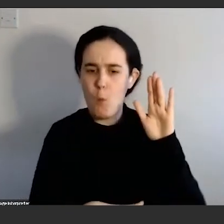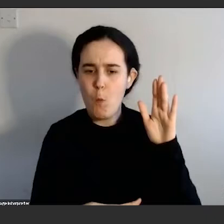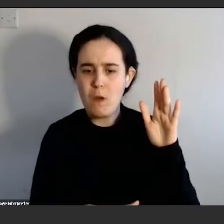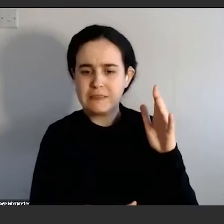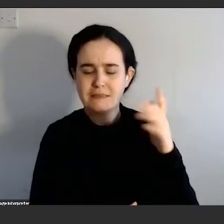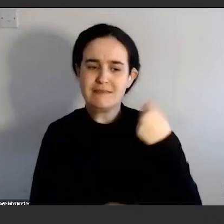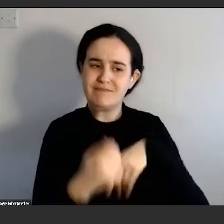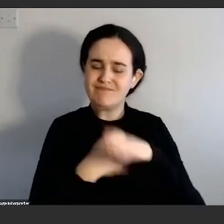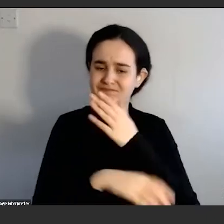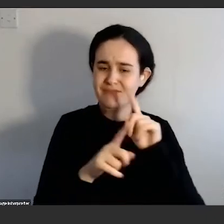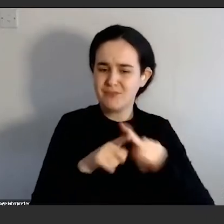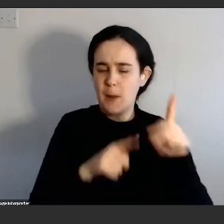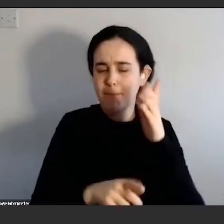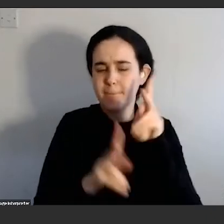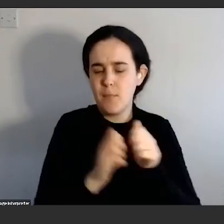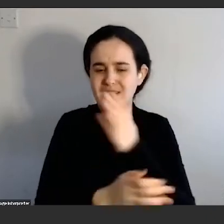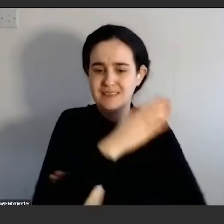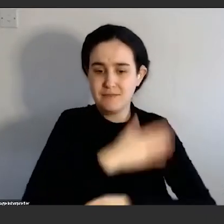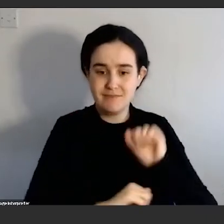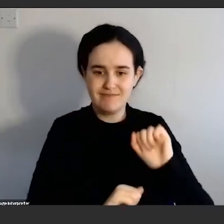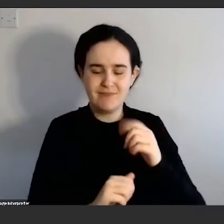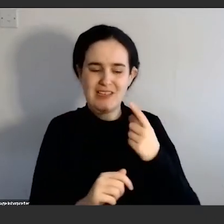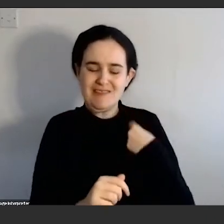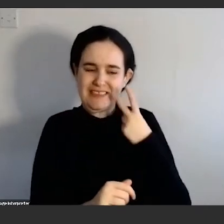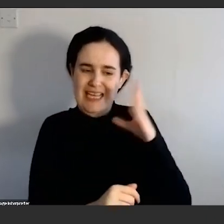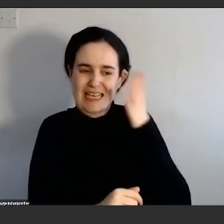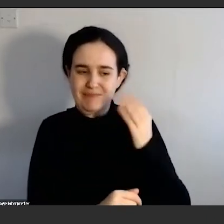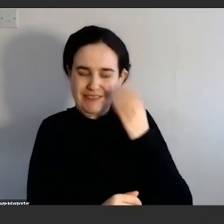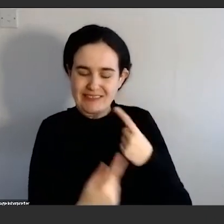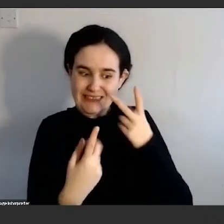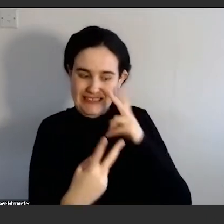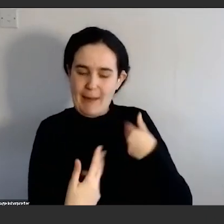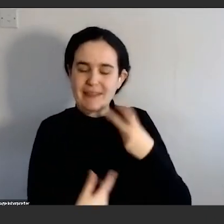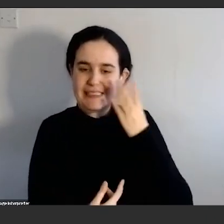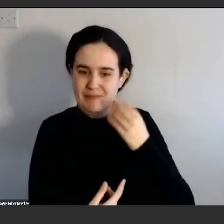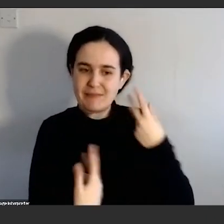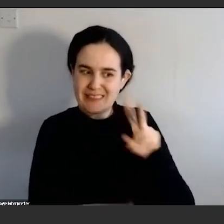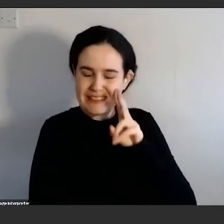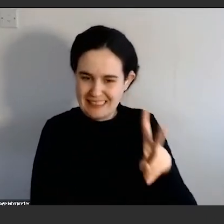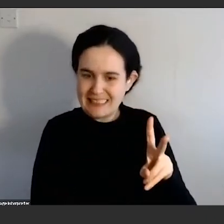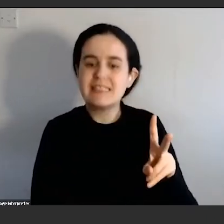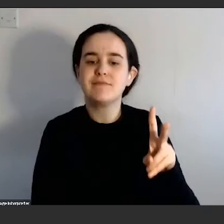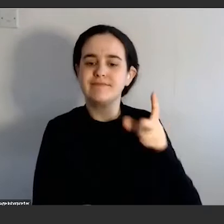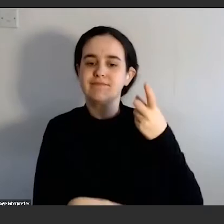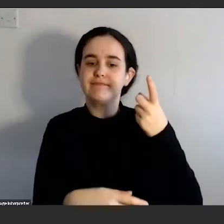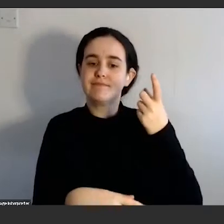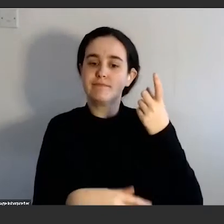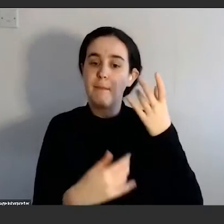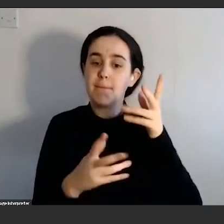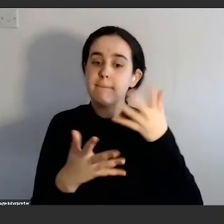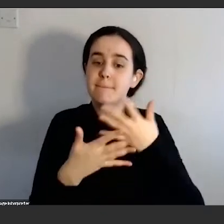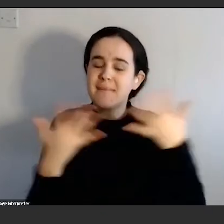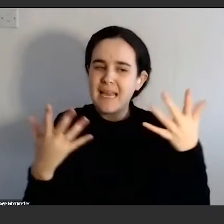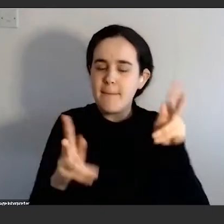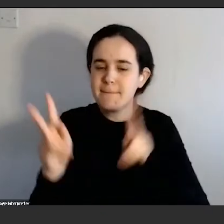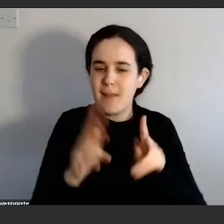force medicating, for example, people who typically have been labeled schizophrenic, and by the way, an awful lot of